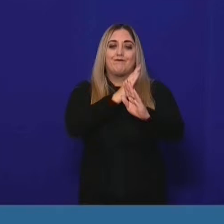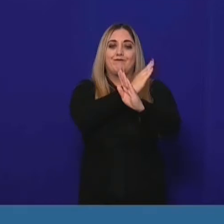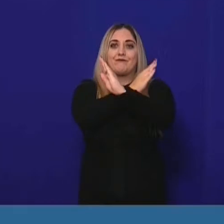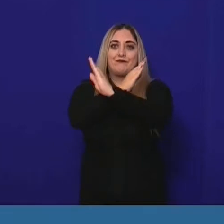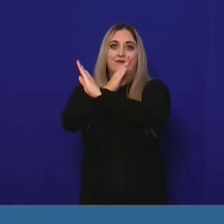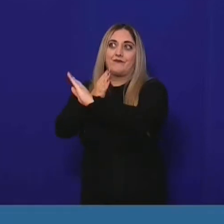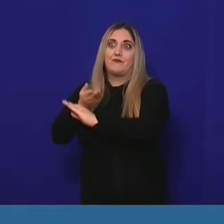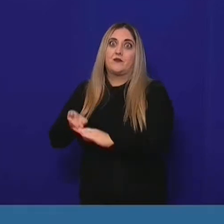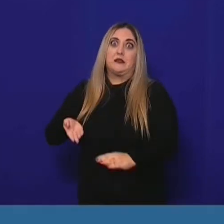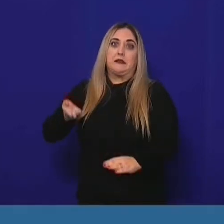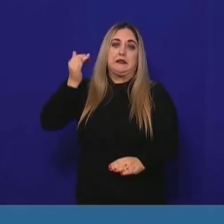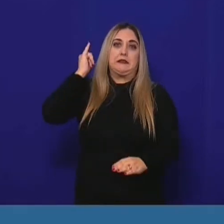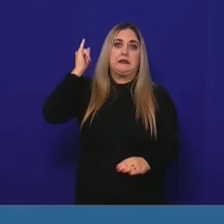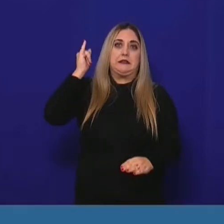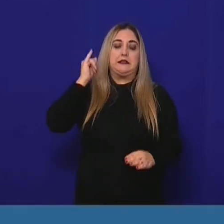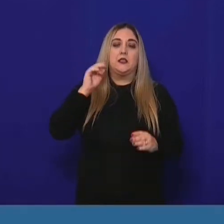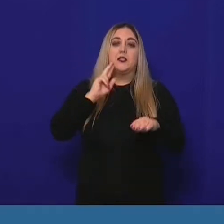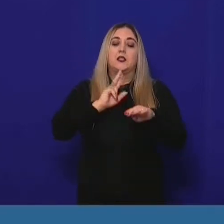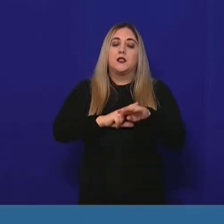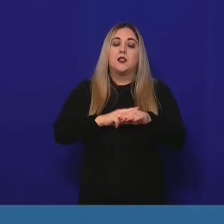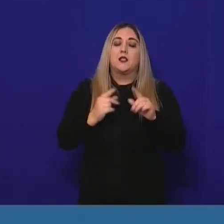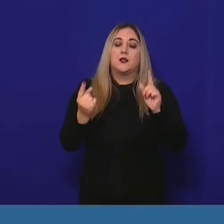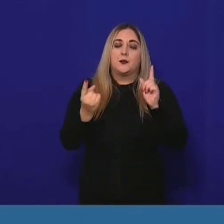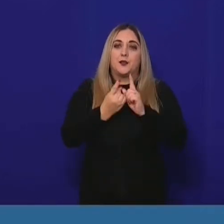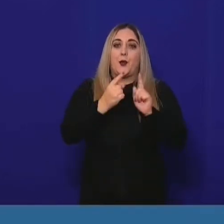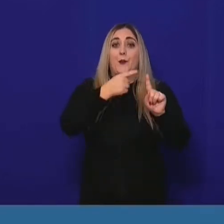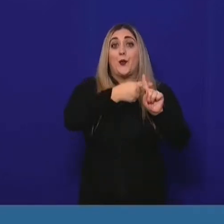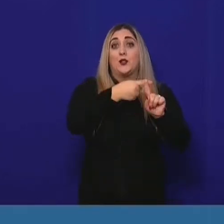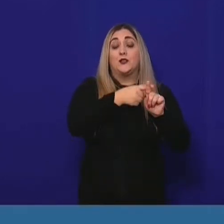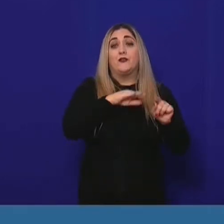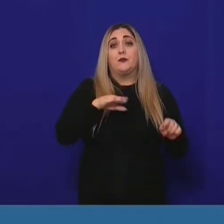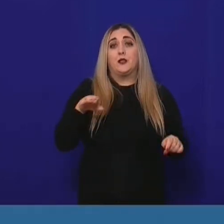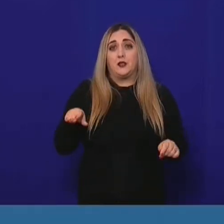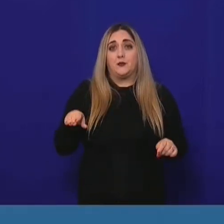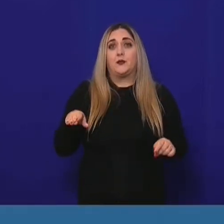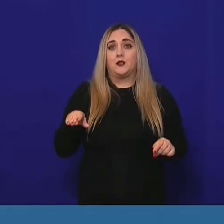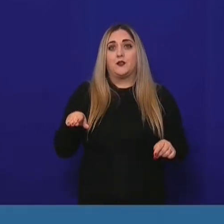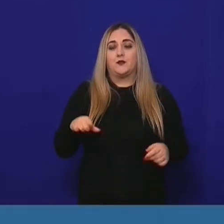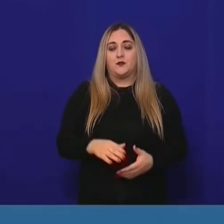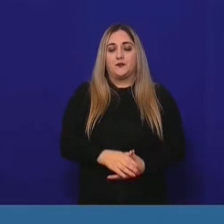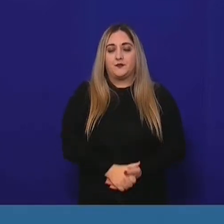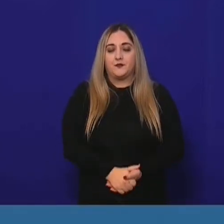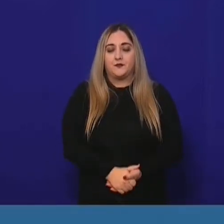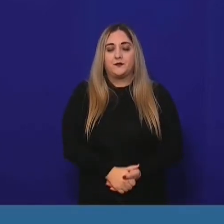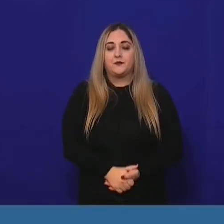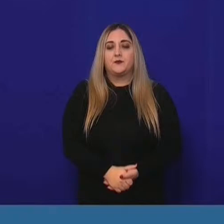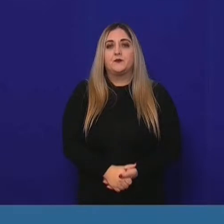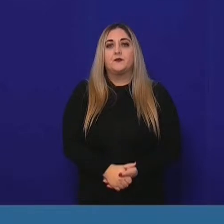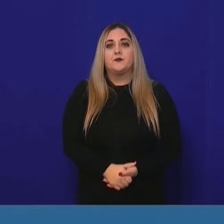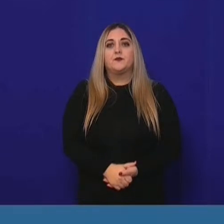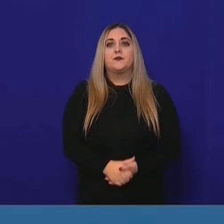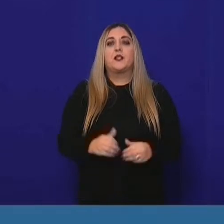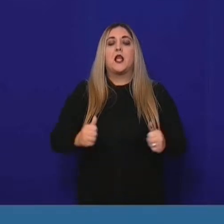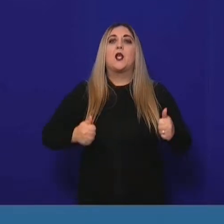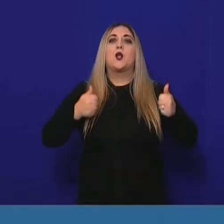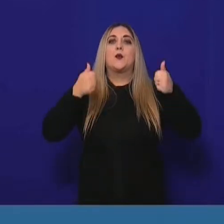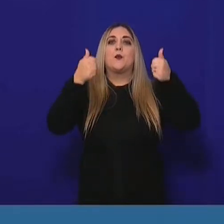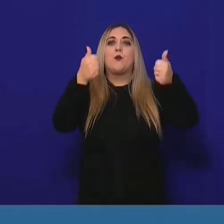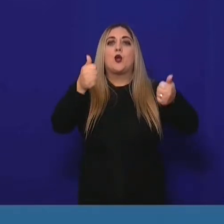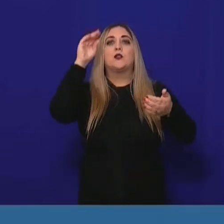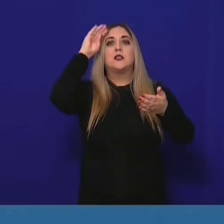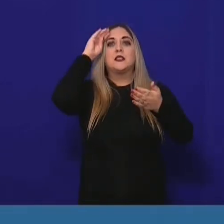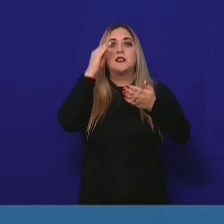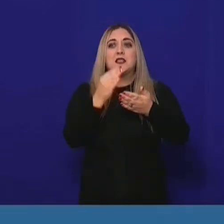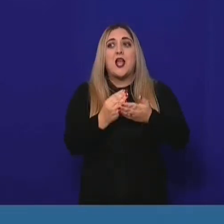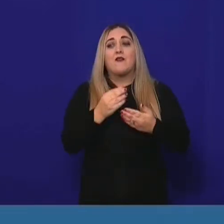high risk because you can meet other people who can be positive and you can get transmission between you. It's very important to protect